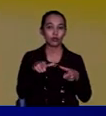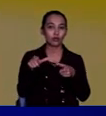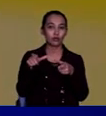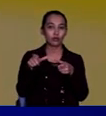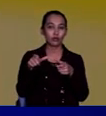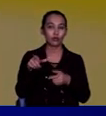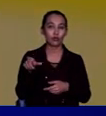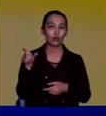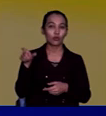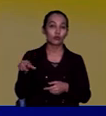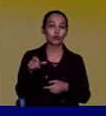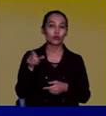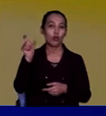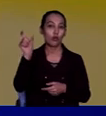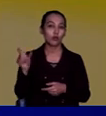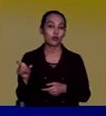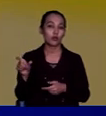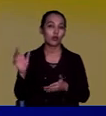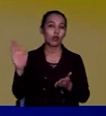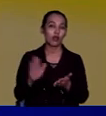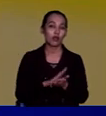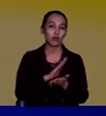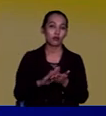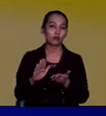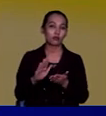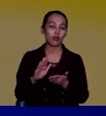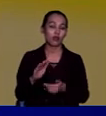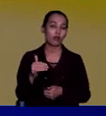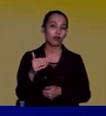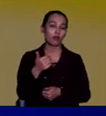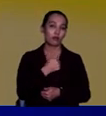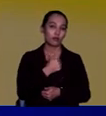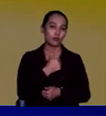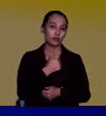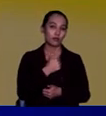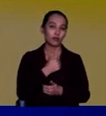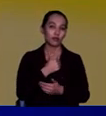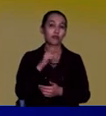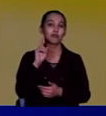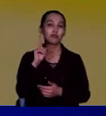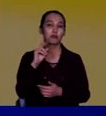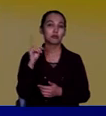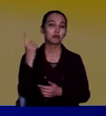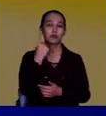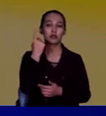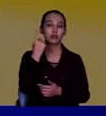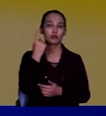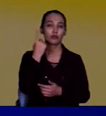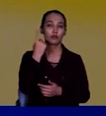ketayotgan yo'lovchi yordamida hal qilishga kelishib olishibdi. Kim birinchi